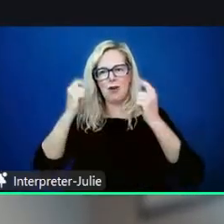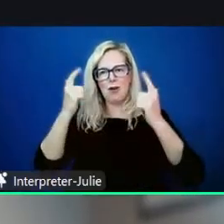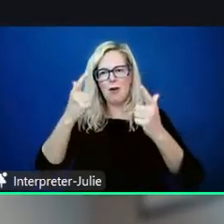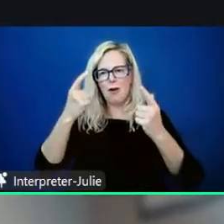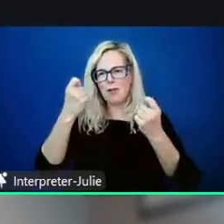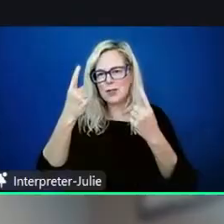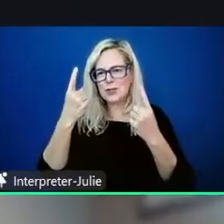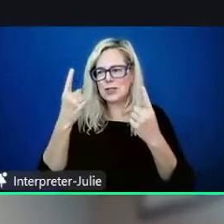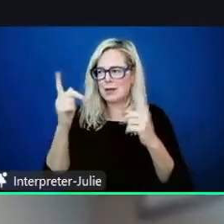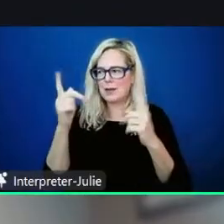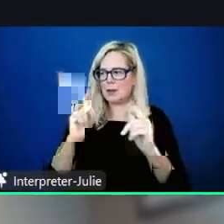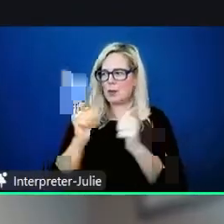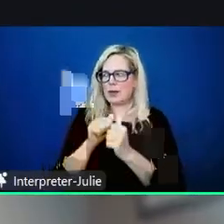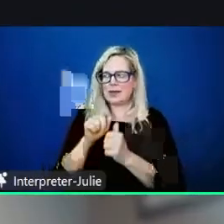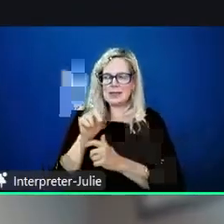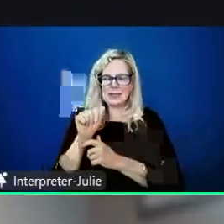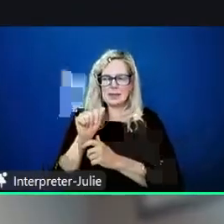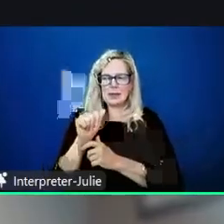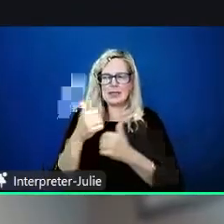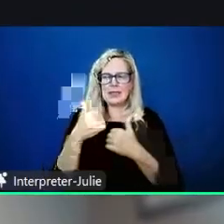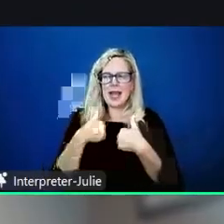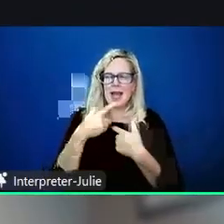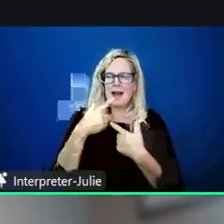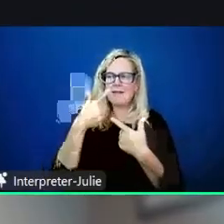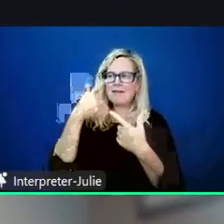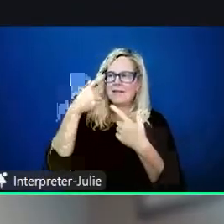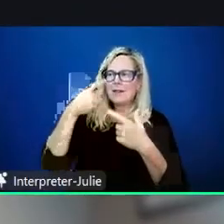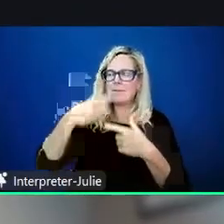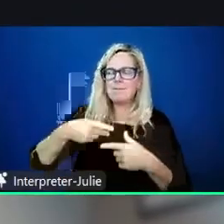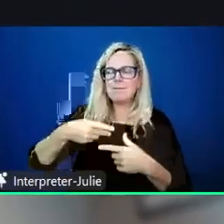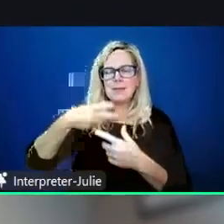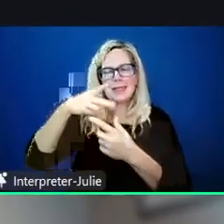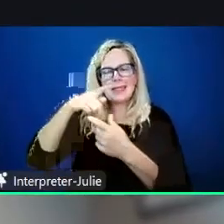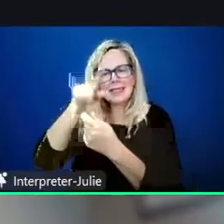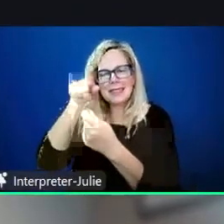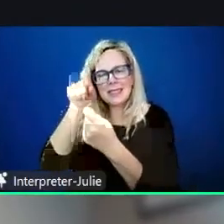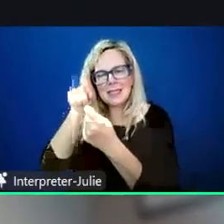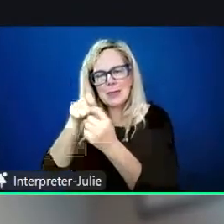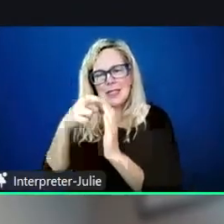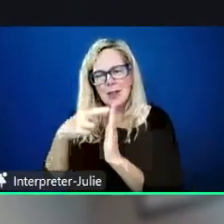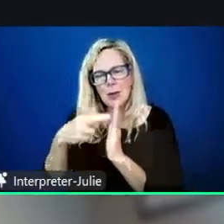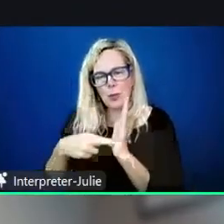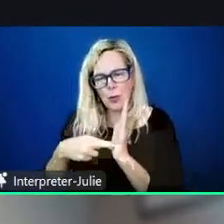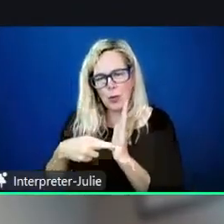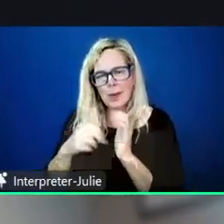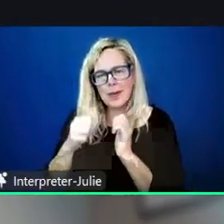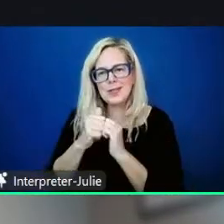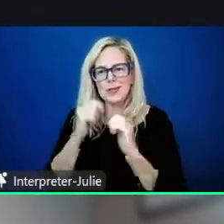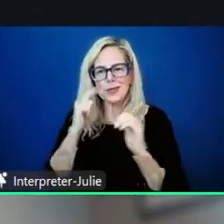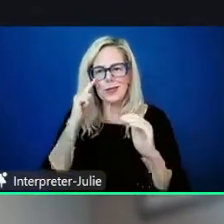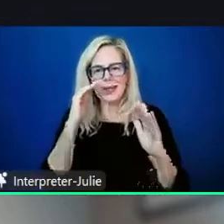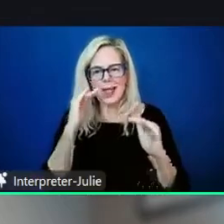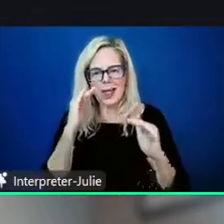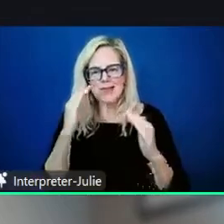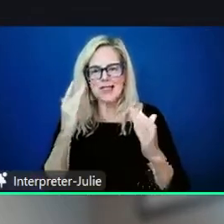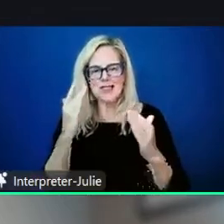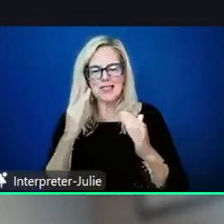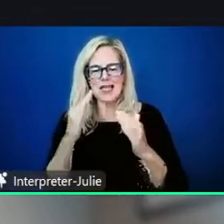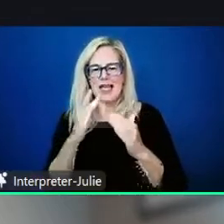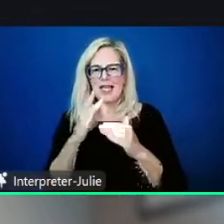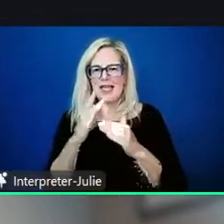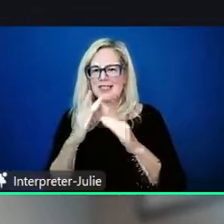like highly specific rubrics for expectations with schedules provided in advance and early specific feedback